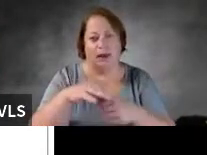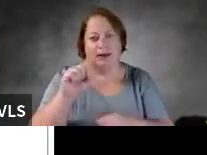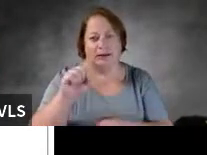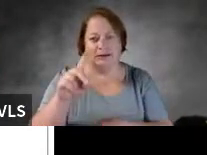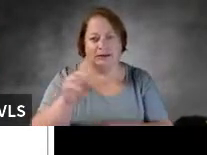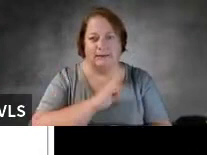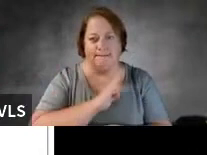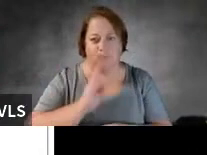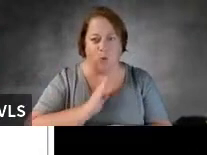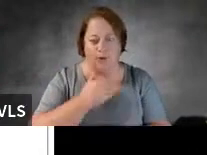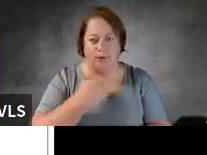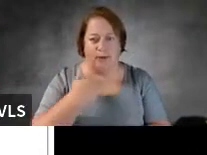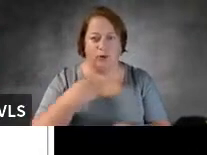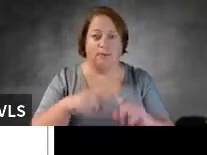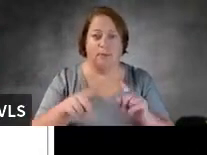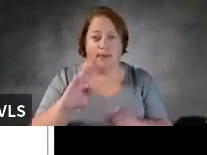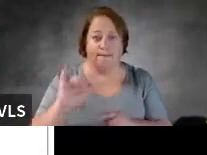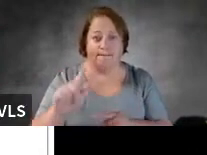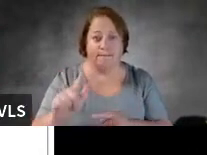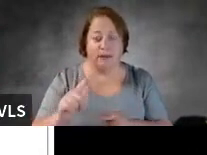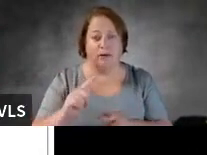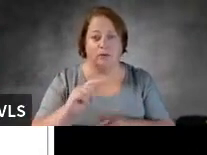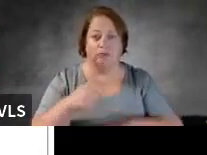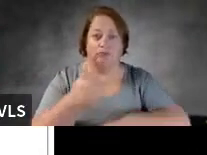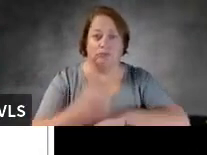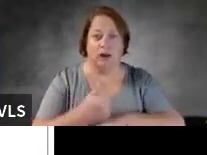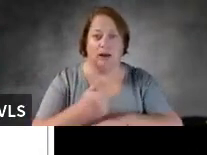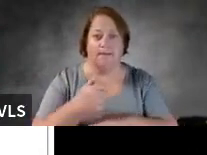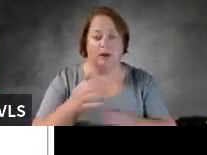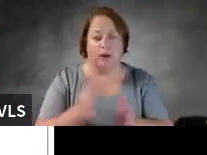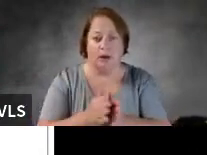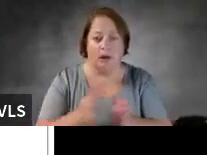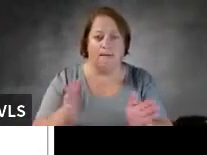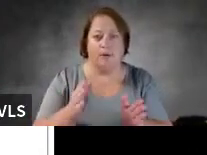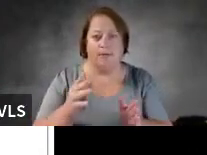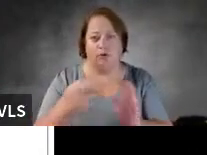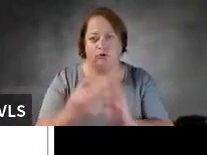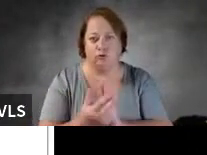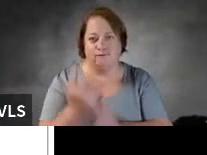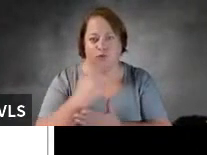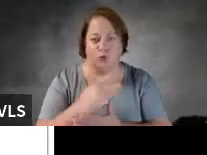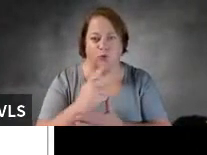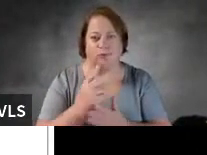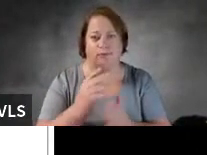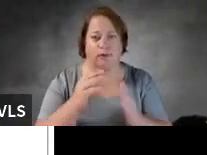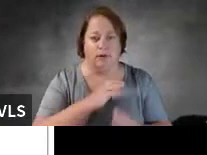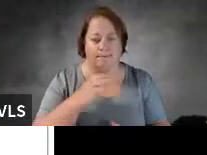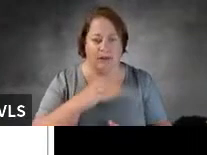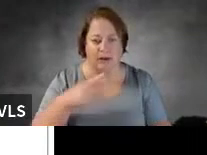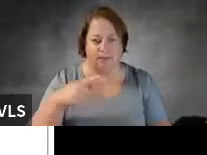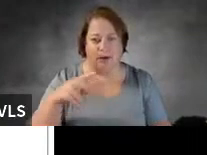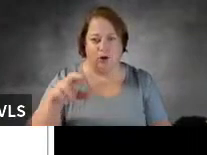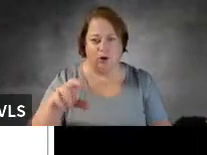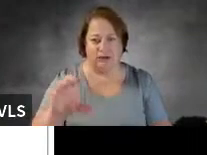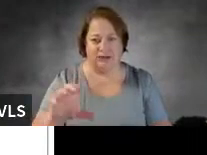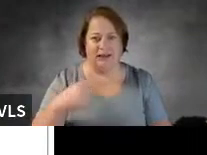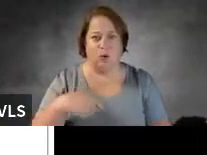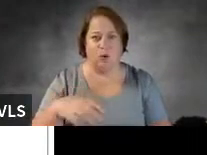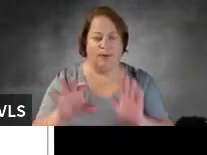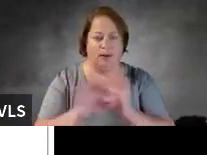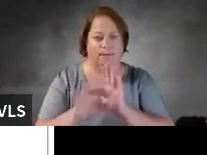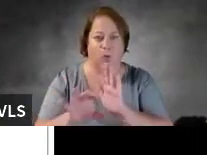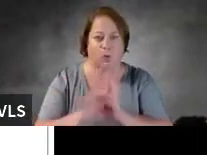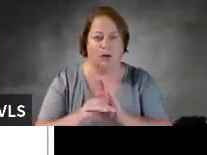But the bill did create a public review committee, and that was the PRC, and the PRC that would be appointed every